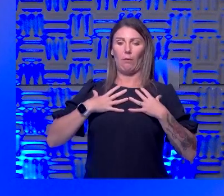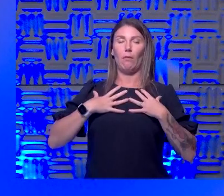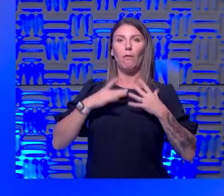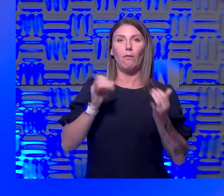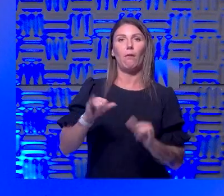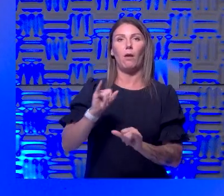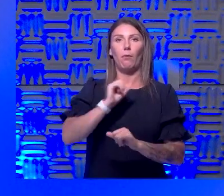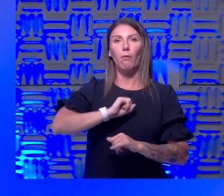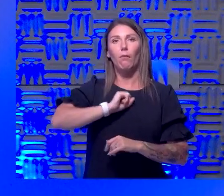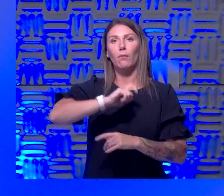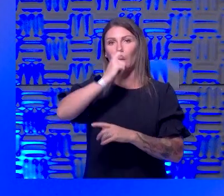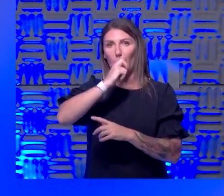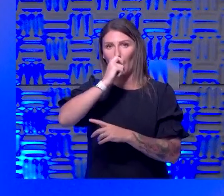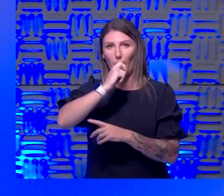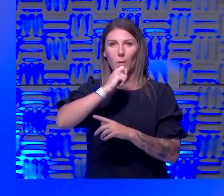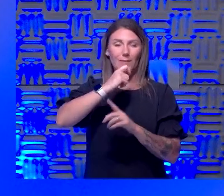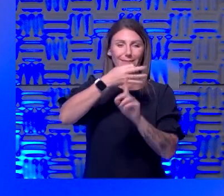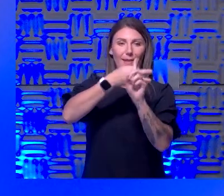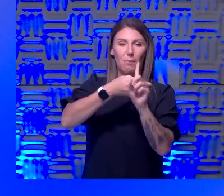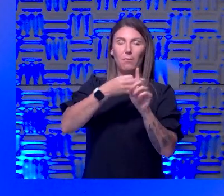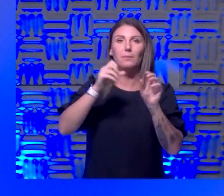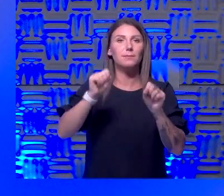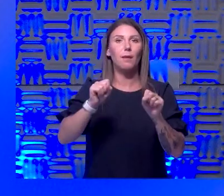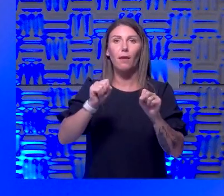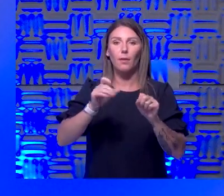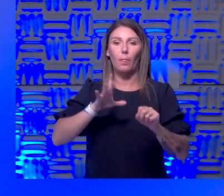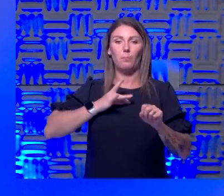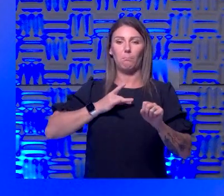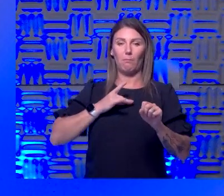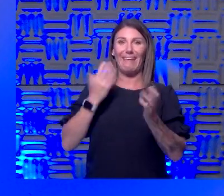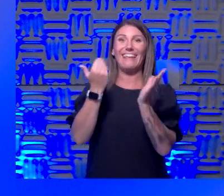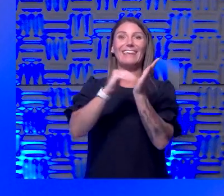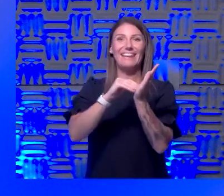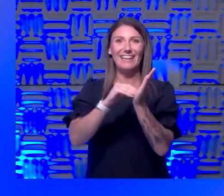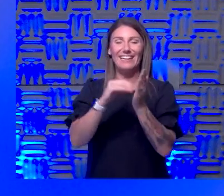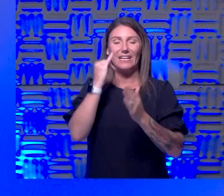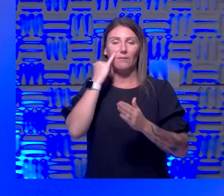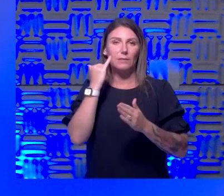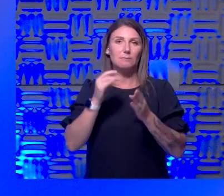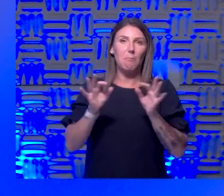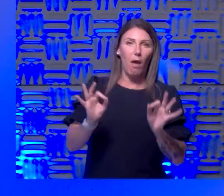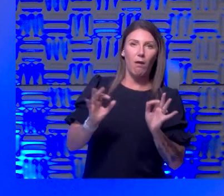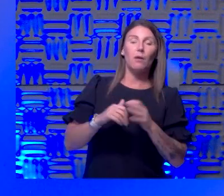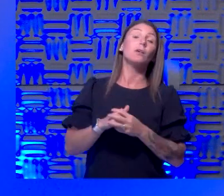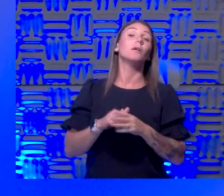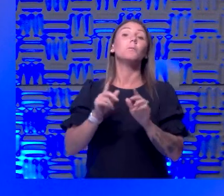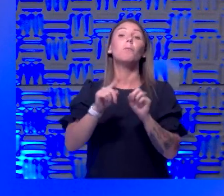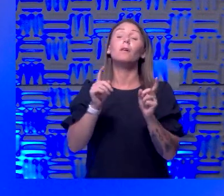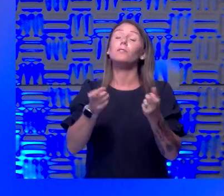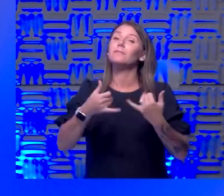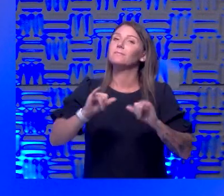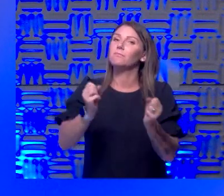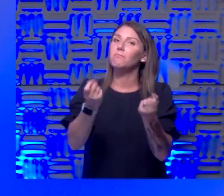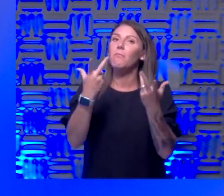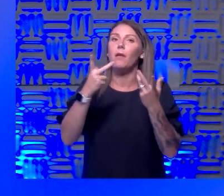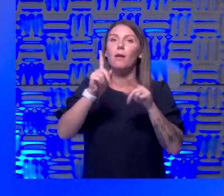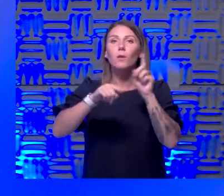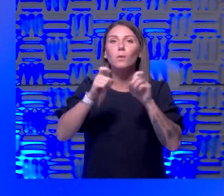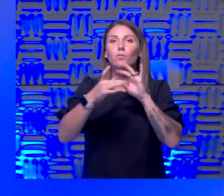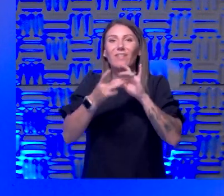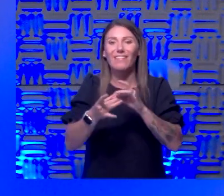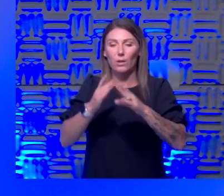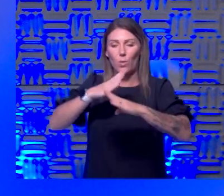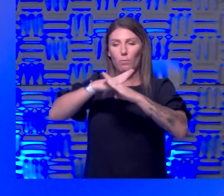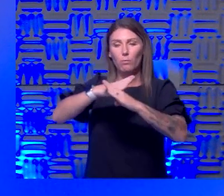at 9 months, can still get the disease again, even if it's more mild. So there are still a lot of questions about immunity and what happens